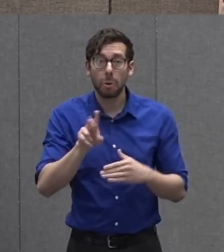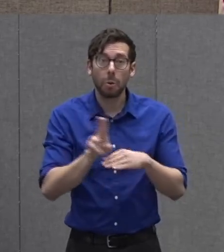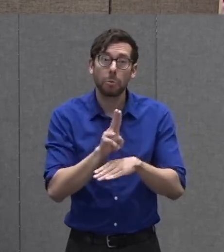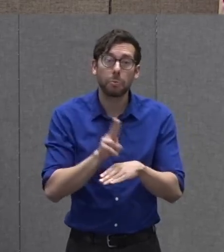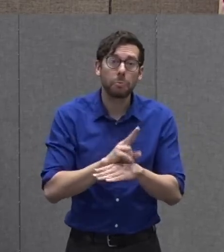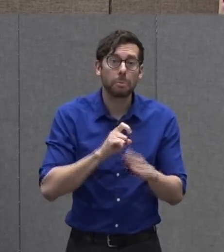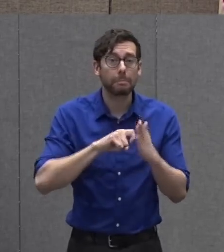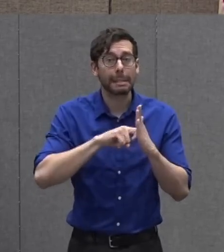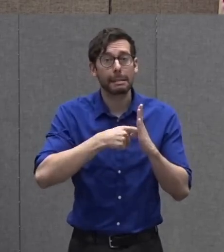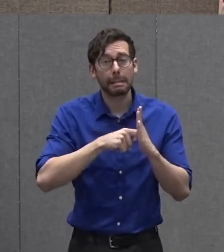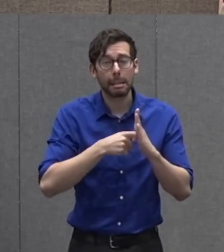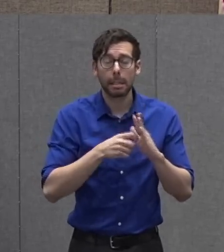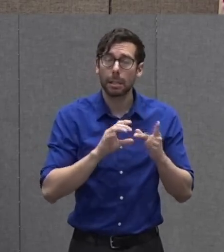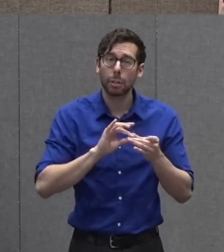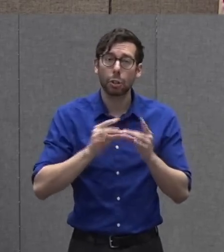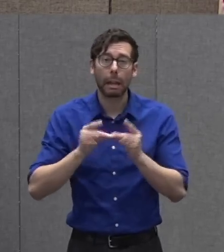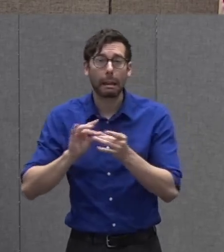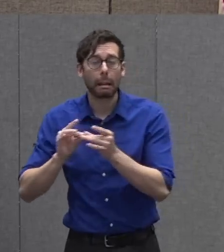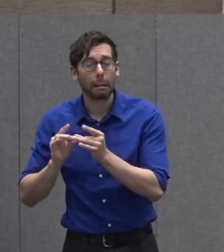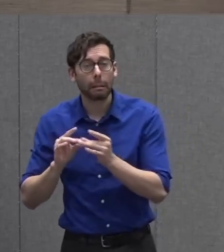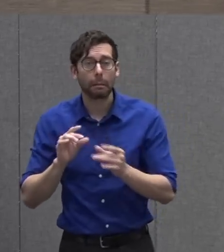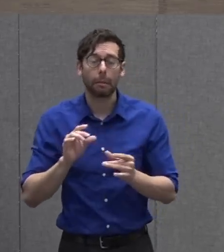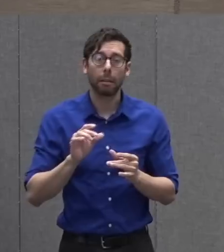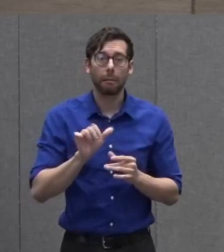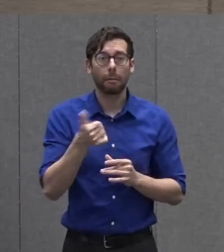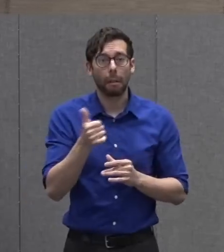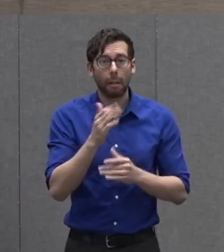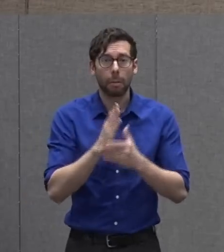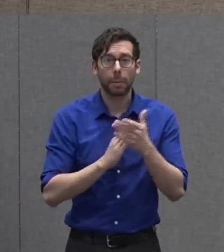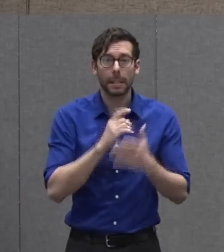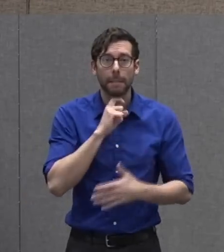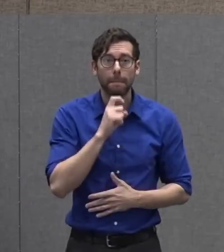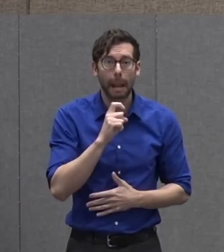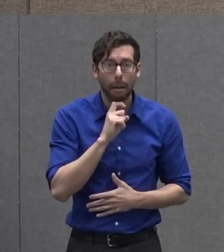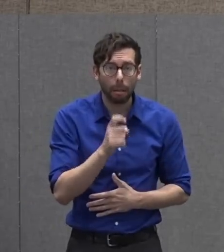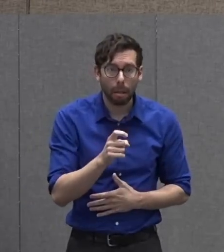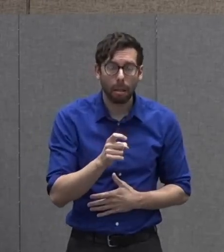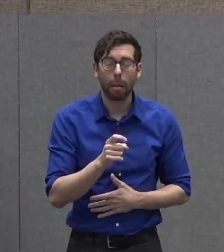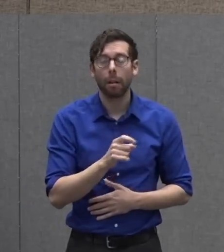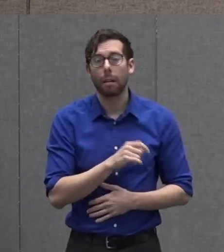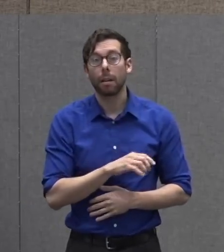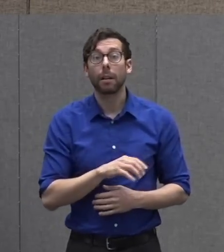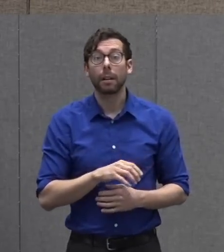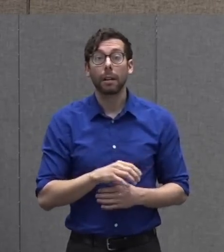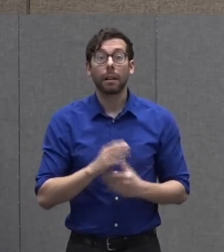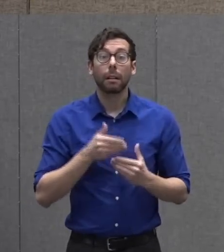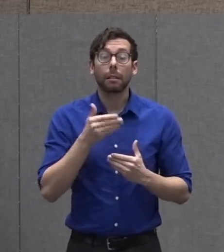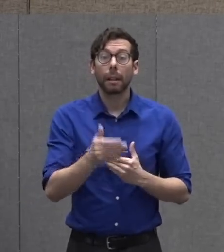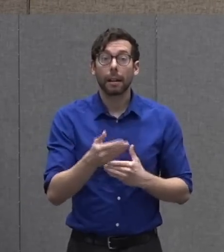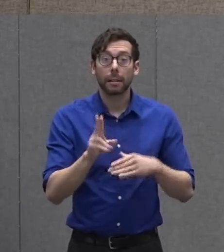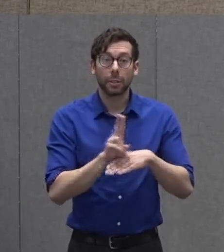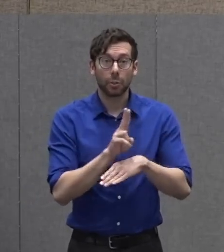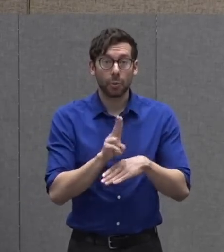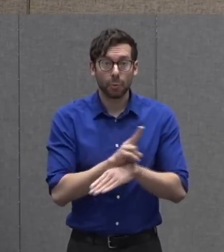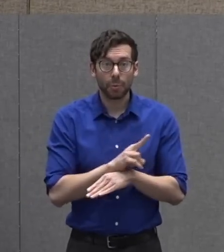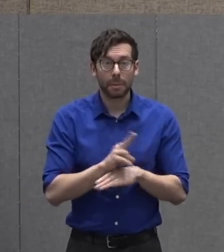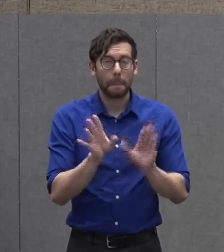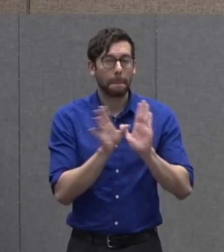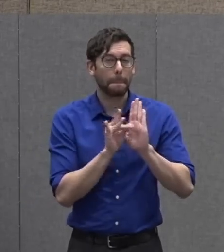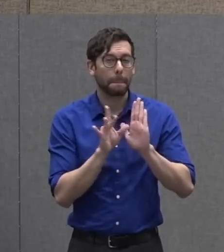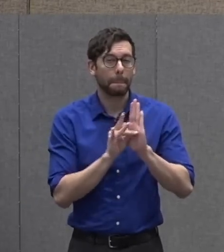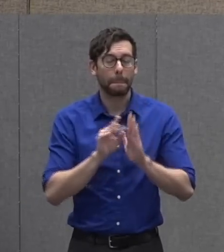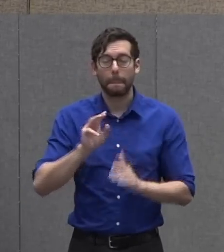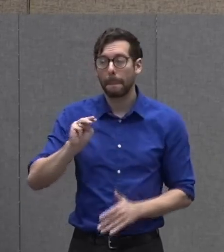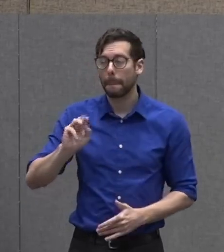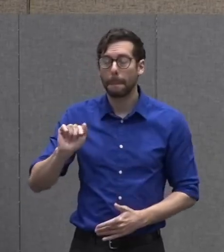piece of metal. And I took a refrigerator magnet. So this magnet was on my refrigerator, and I pulled it off.